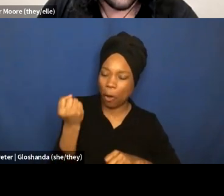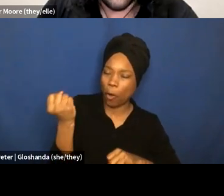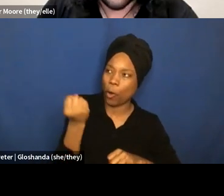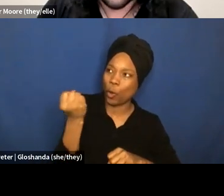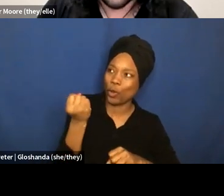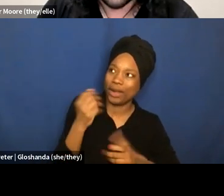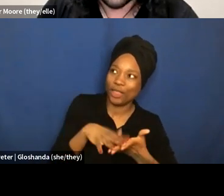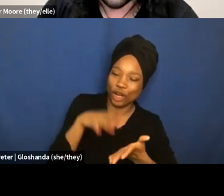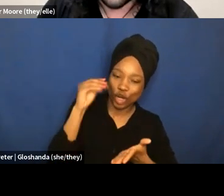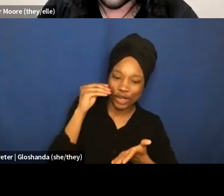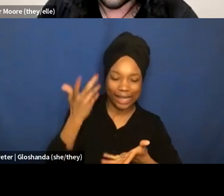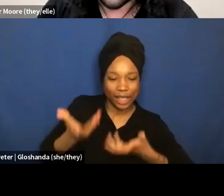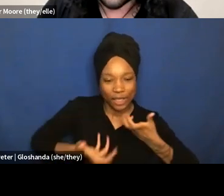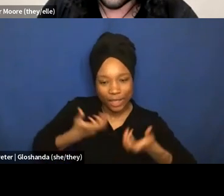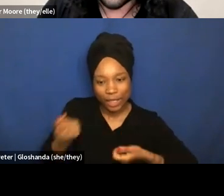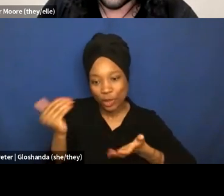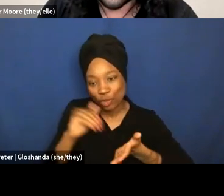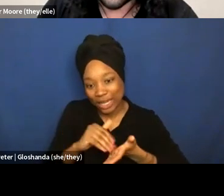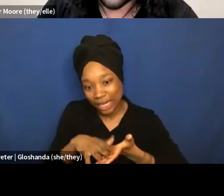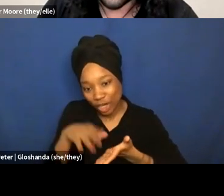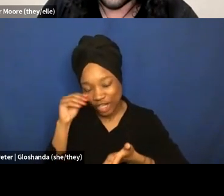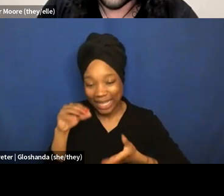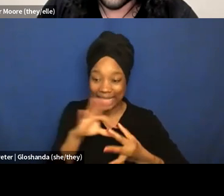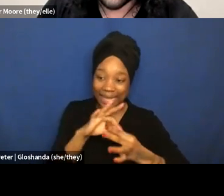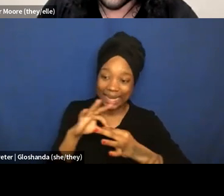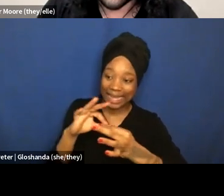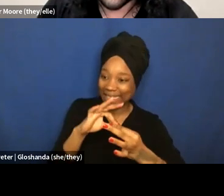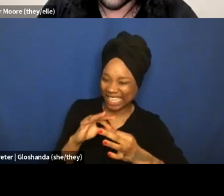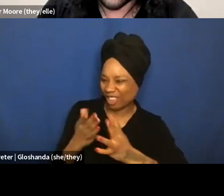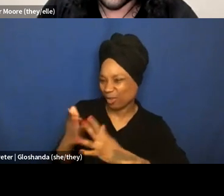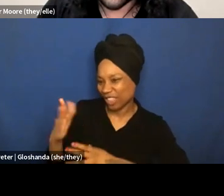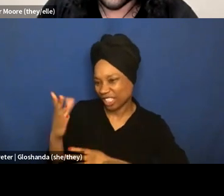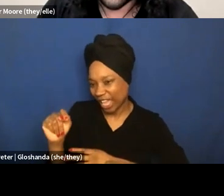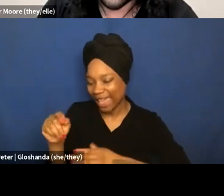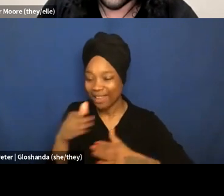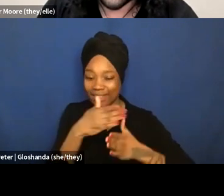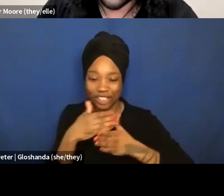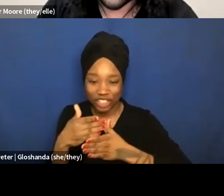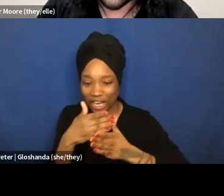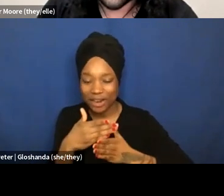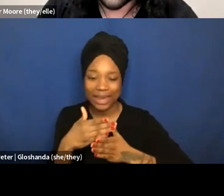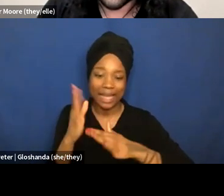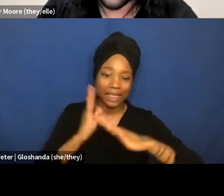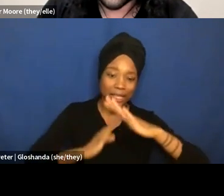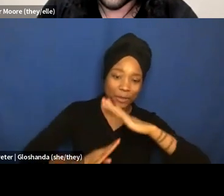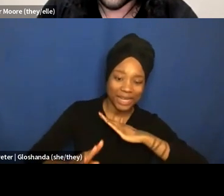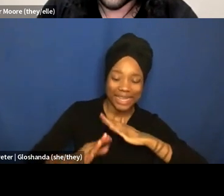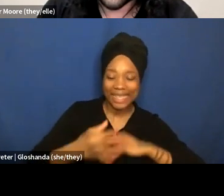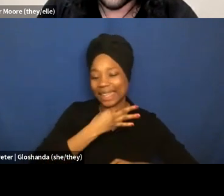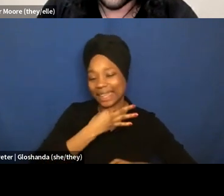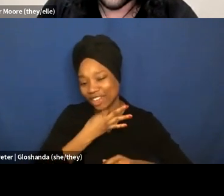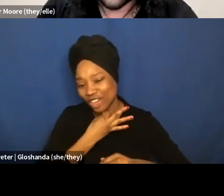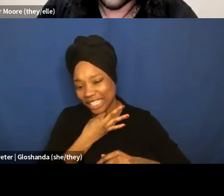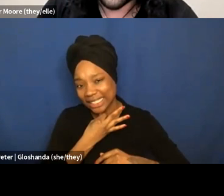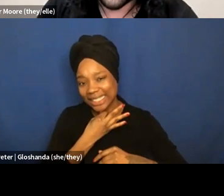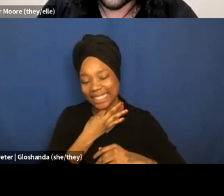the connecting. You've been doing that in the chat, the sharing, the interconnection, the humility, and the curiosity.